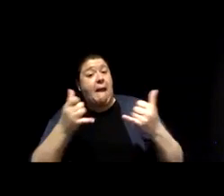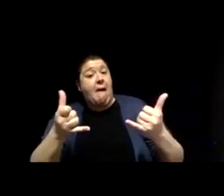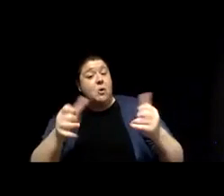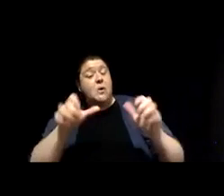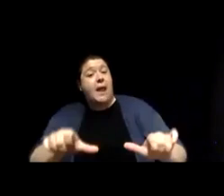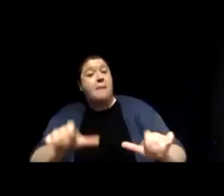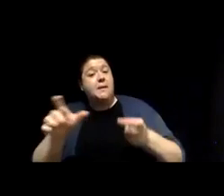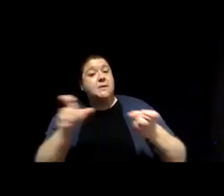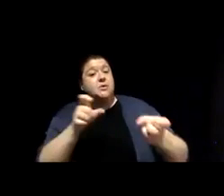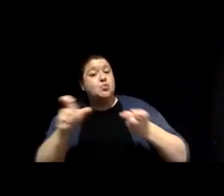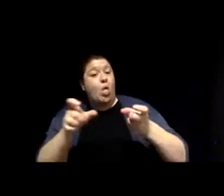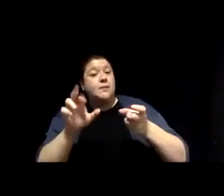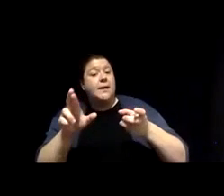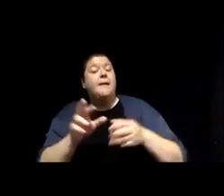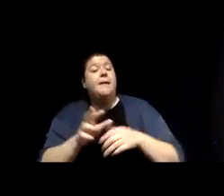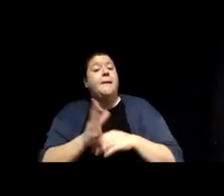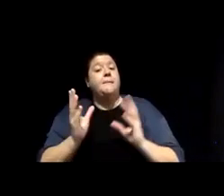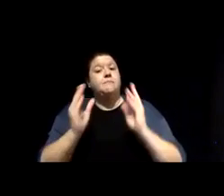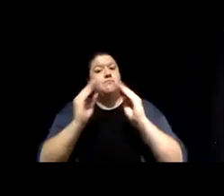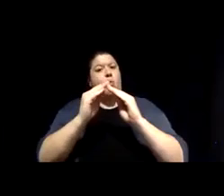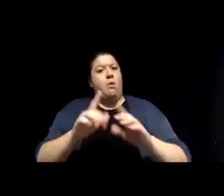life.